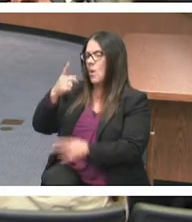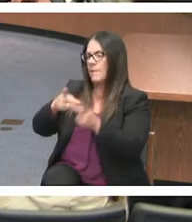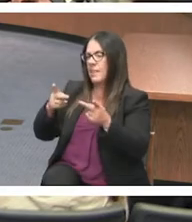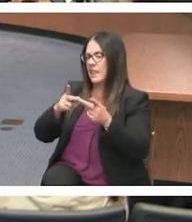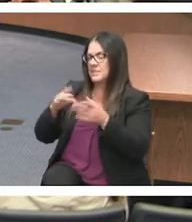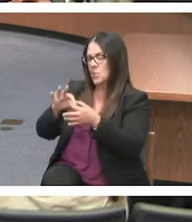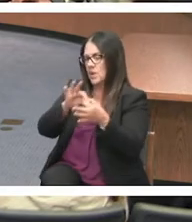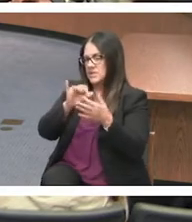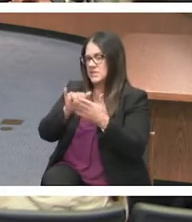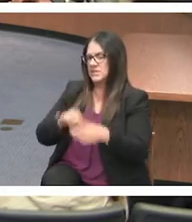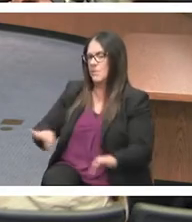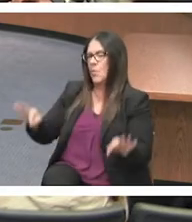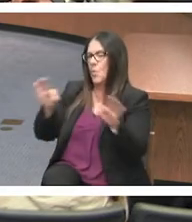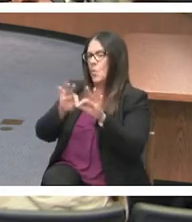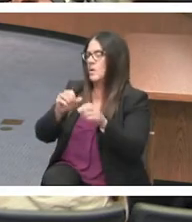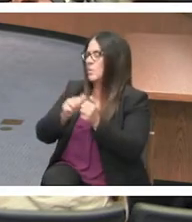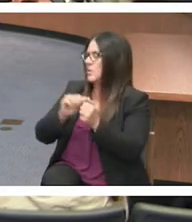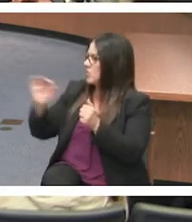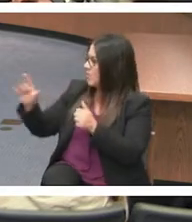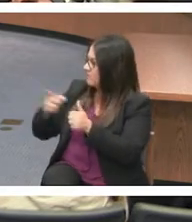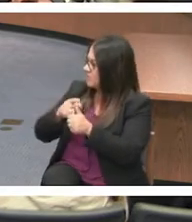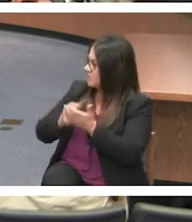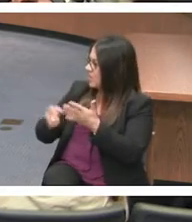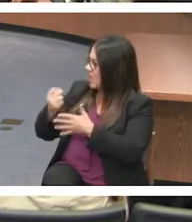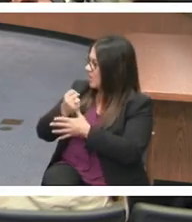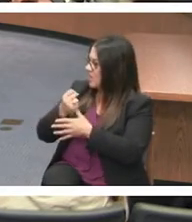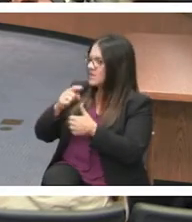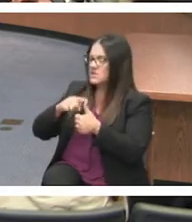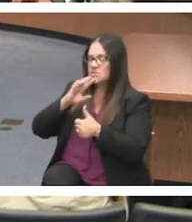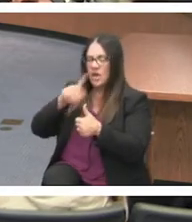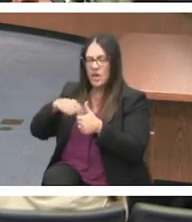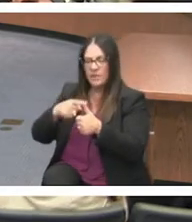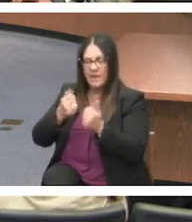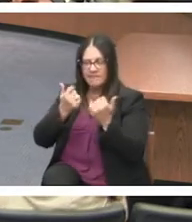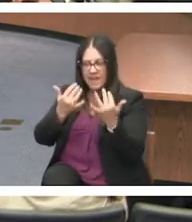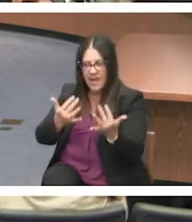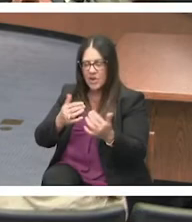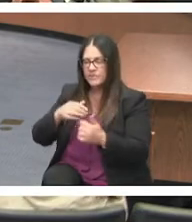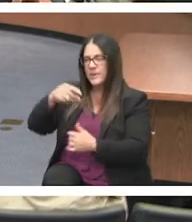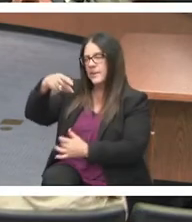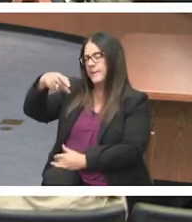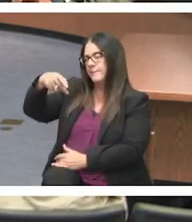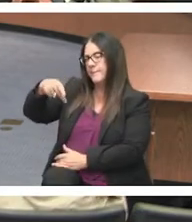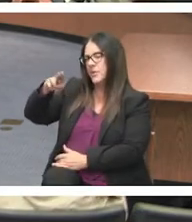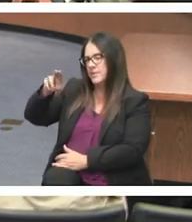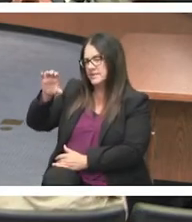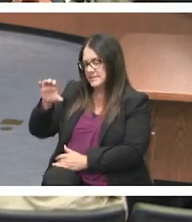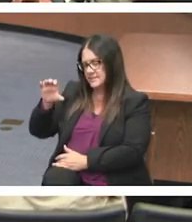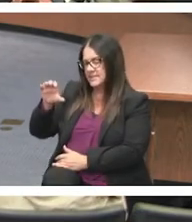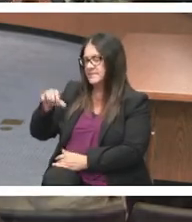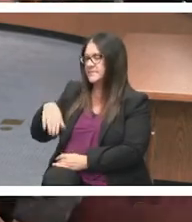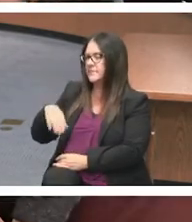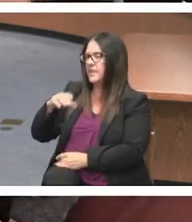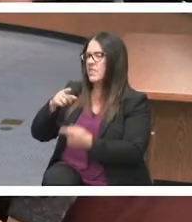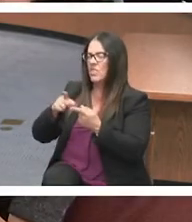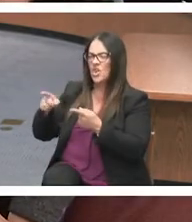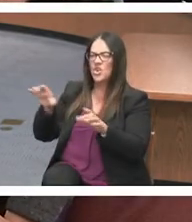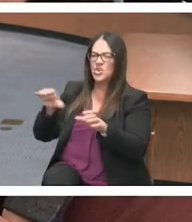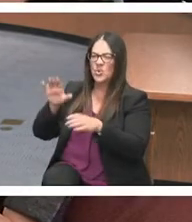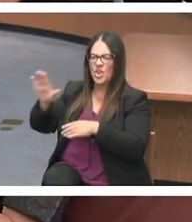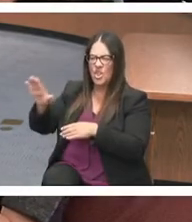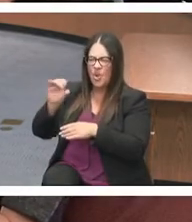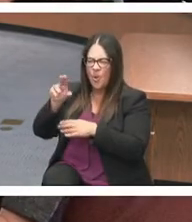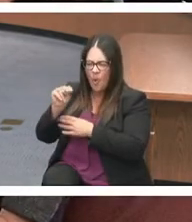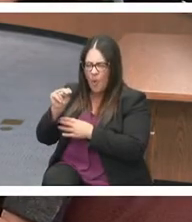also critical is in your first priority relating to fire. So right now at the Public Utility Commission, they're doing a microgrid proceeding where they're looking at how